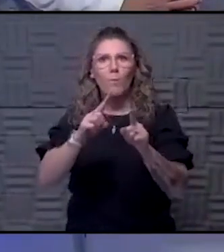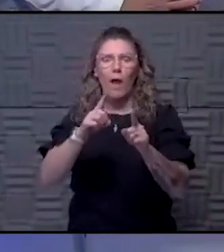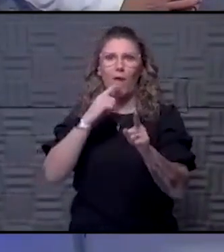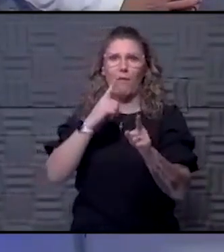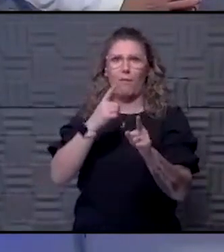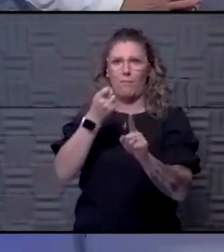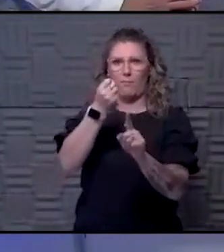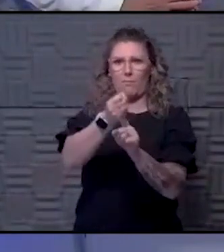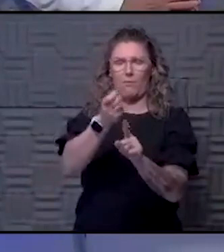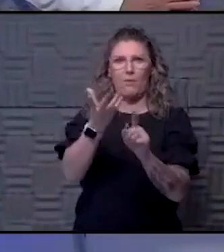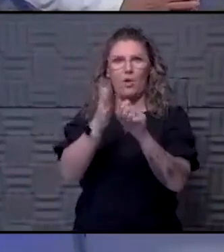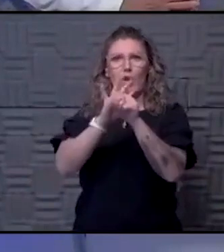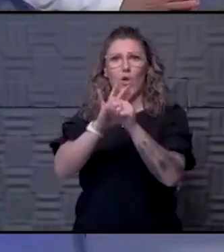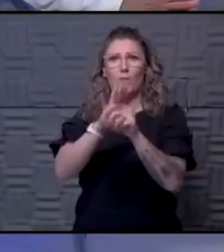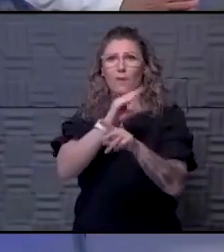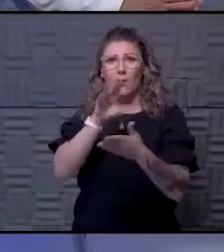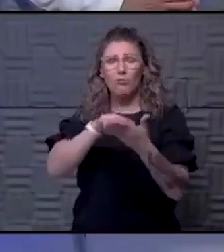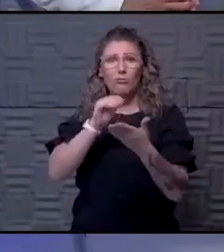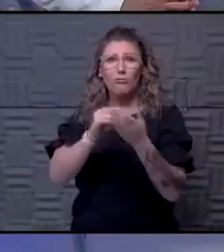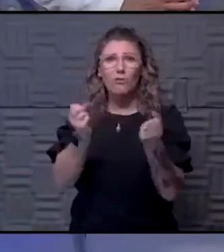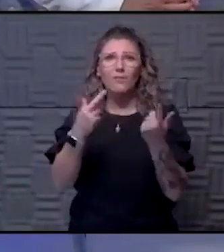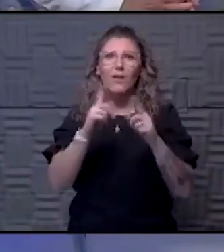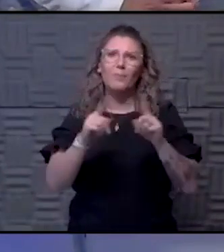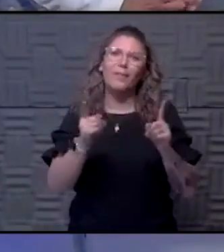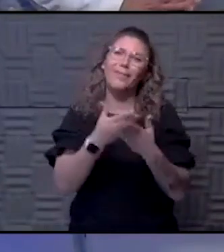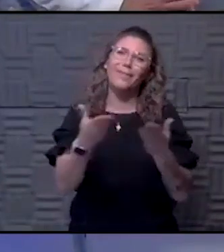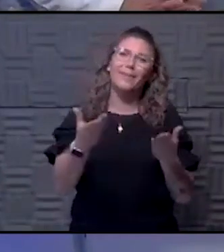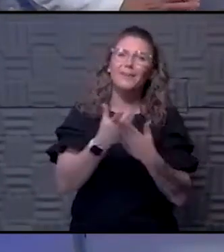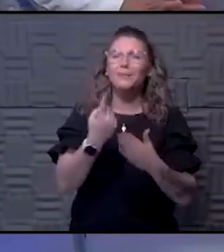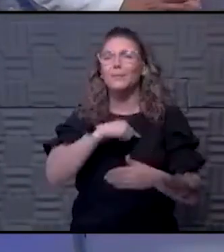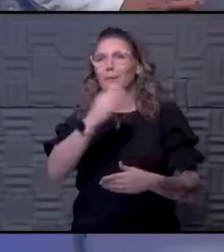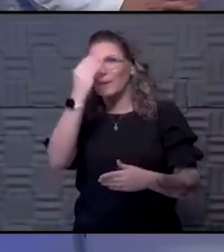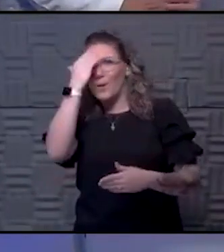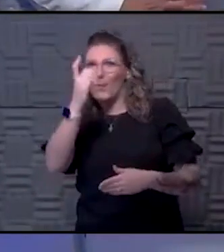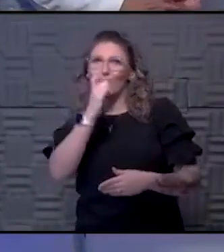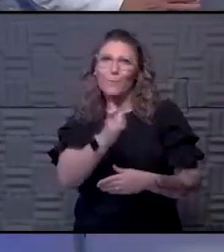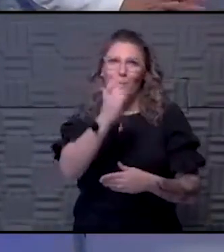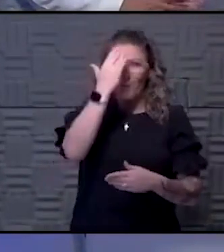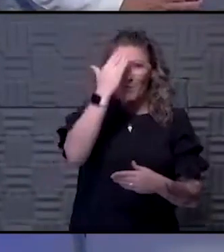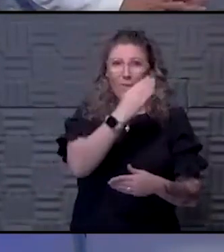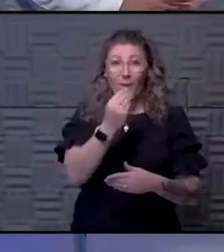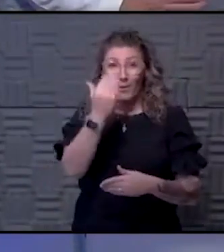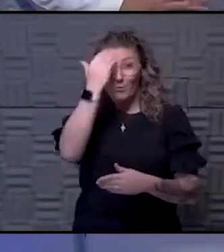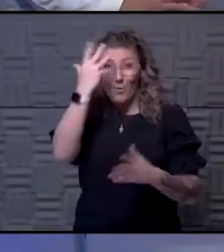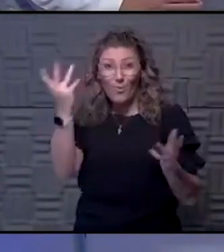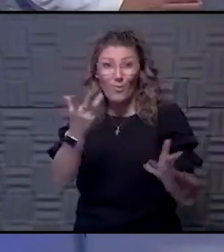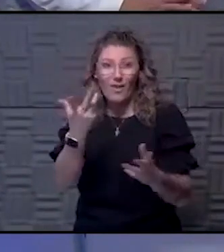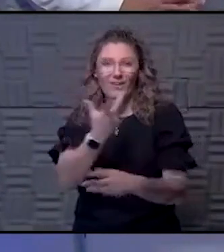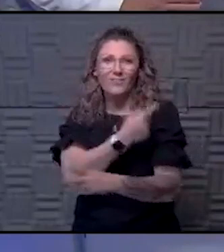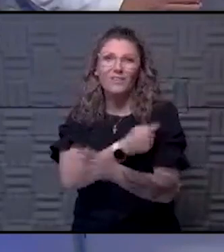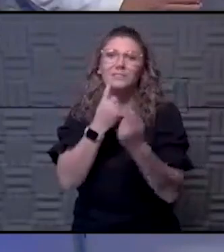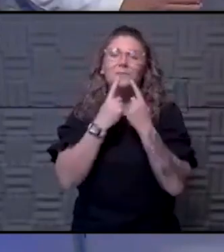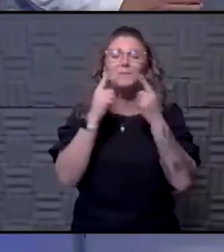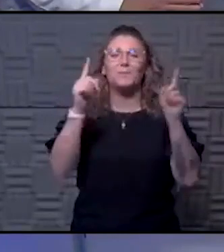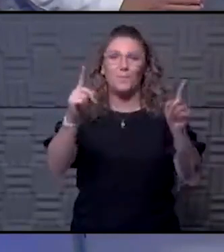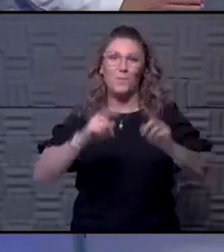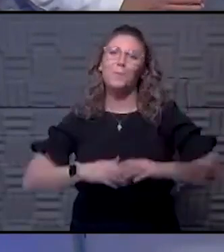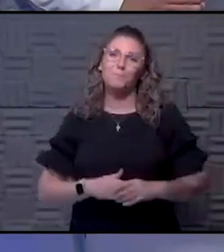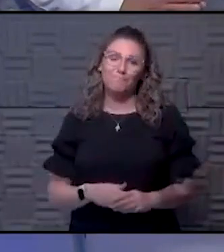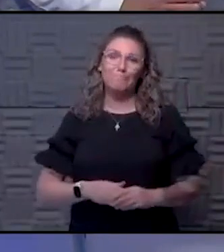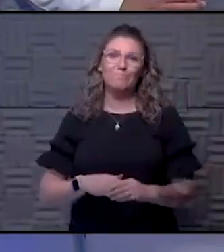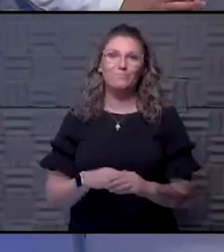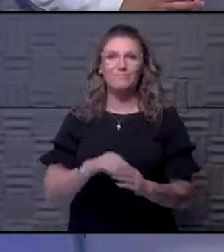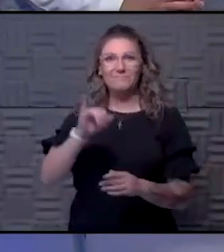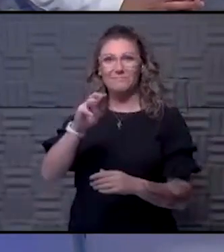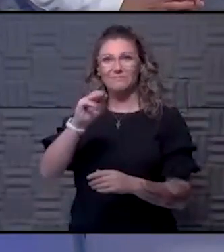we've learned a lot along the way. But sometimes there's stuff we do know, sometimes we don't know, and what we do know is that the vaccines really do work.